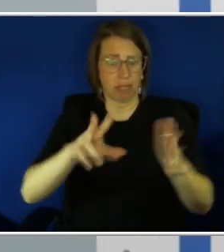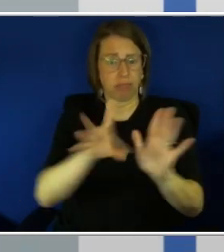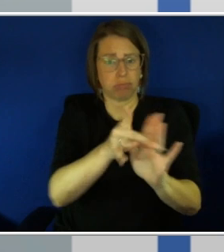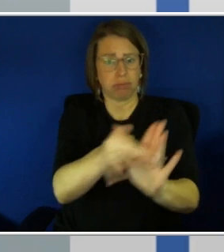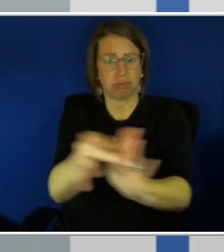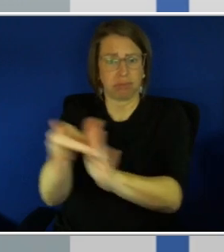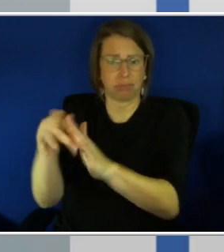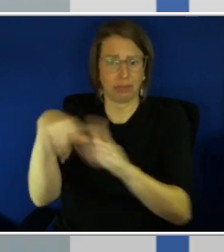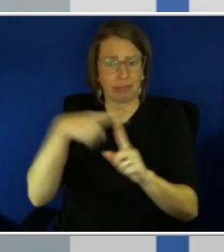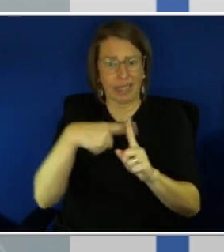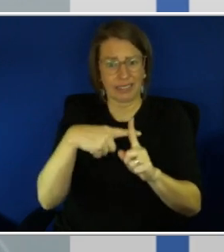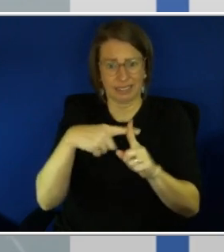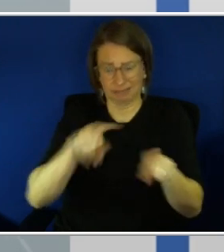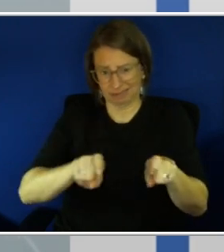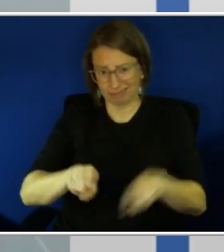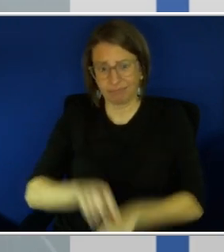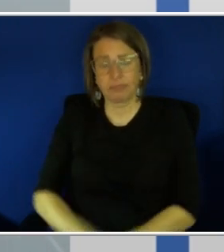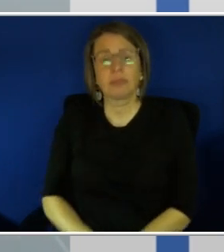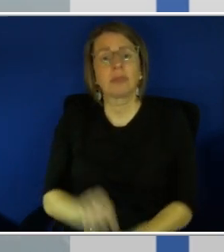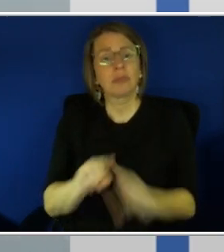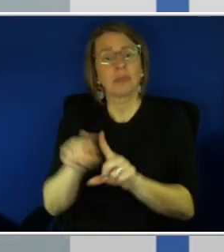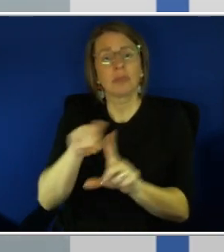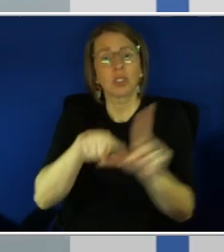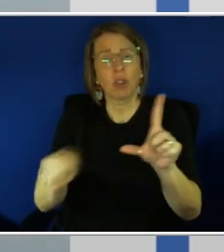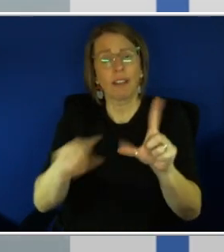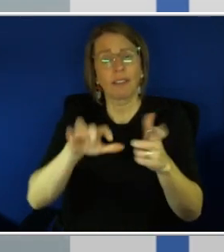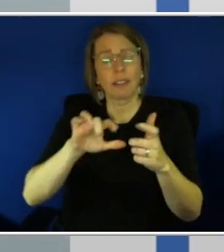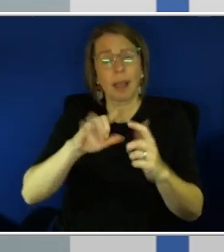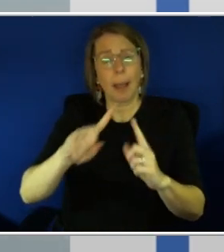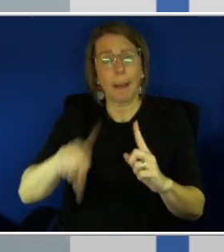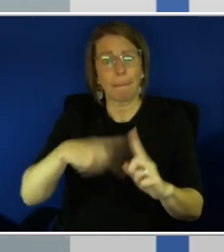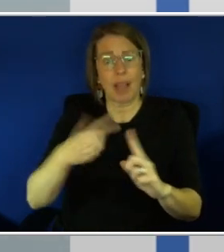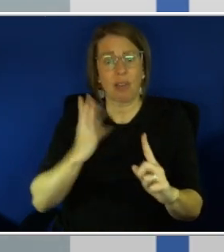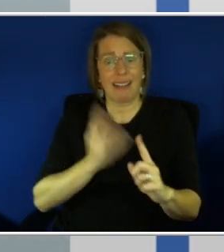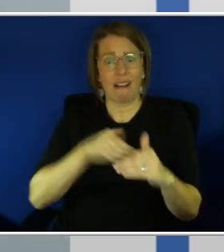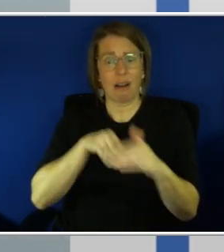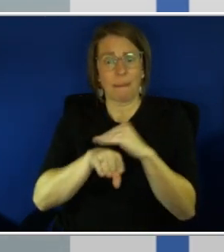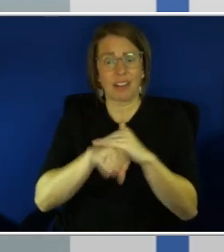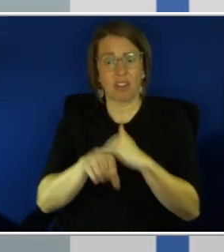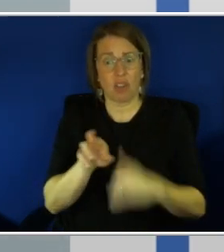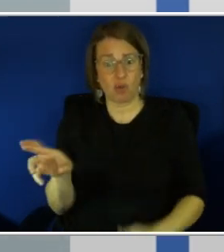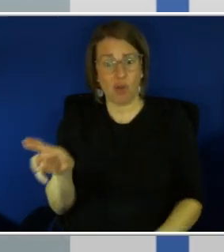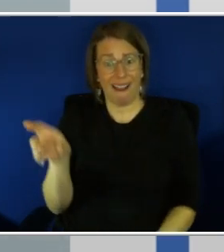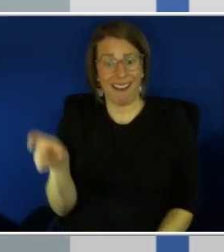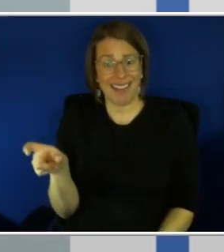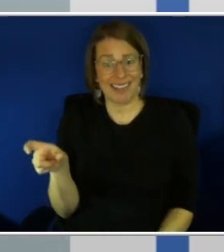also have a graph about our admissions, and you can see there on the far right. Now, the data